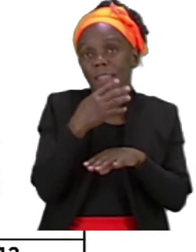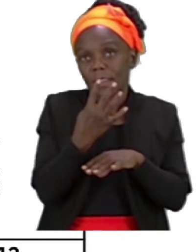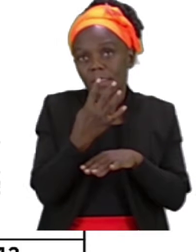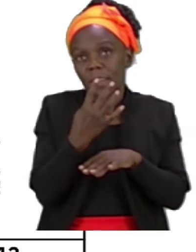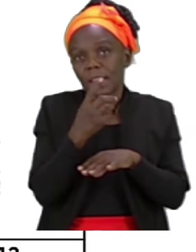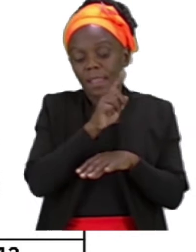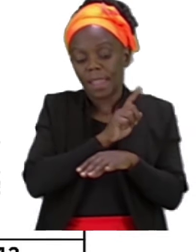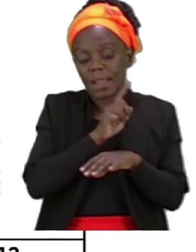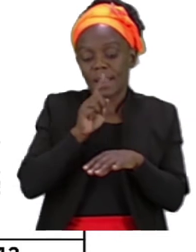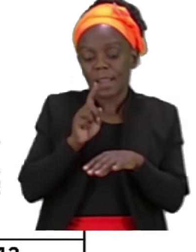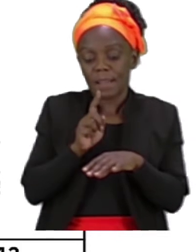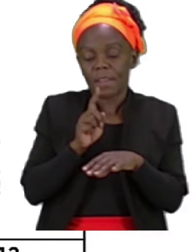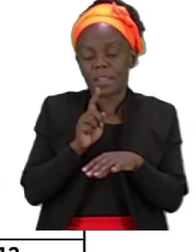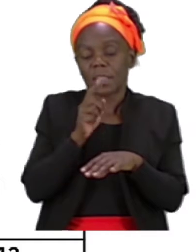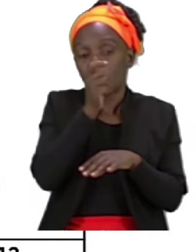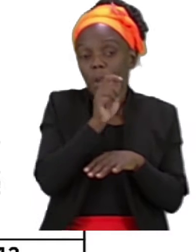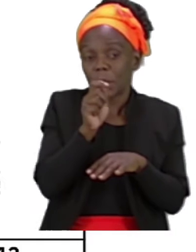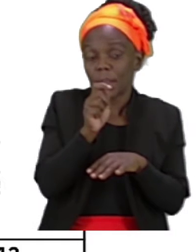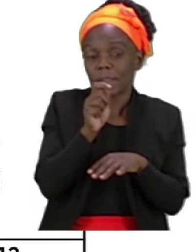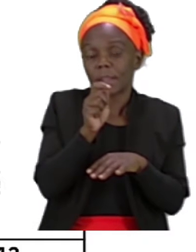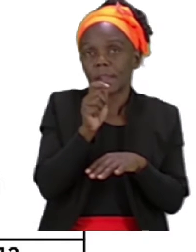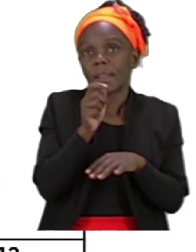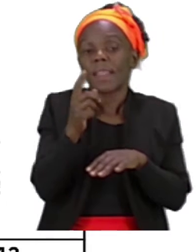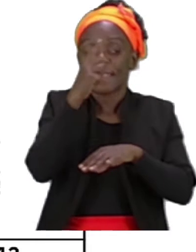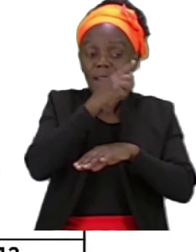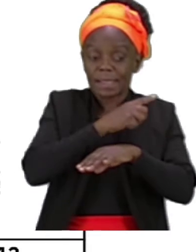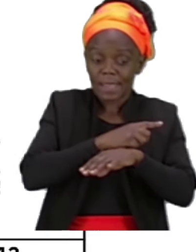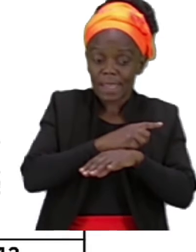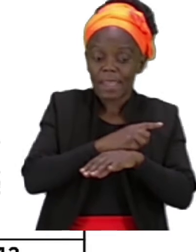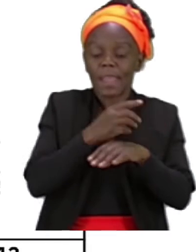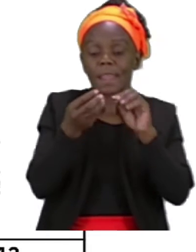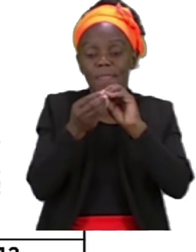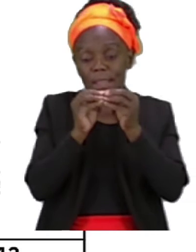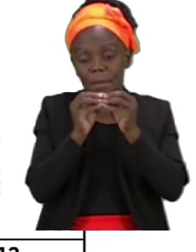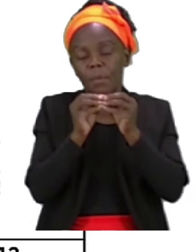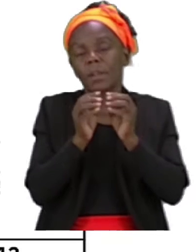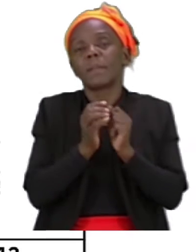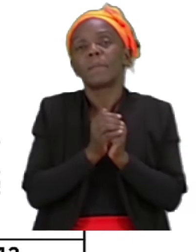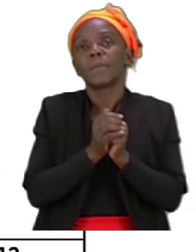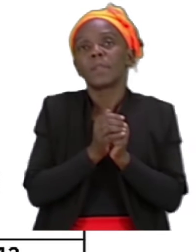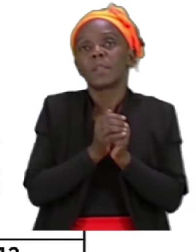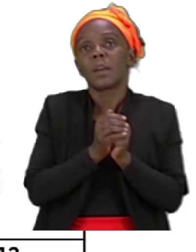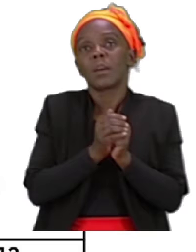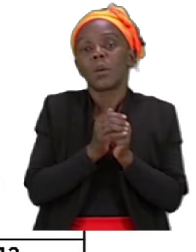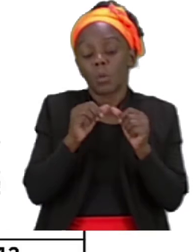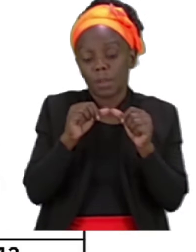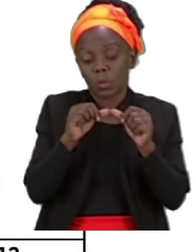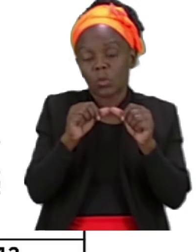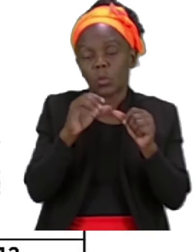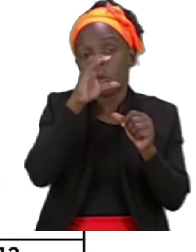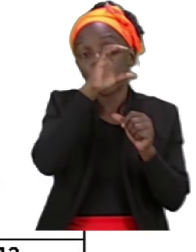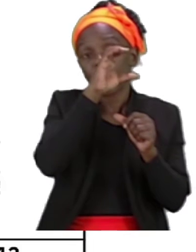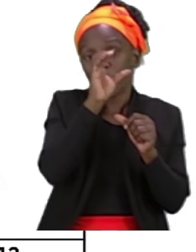day and the number. We must continue with the month, which is the month